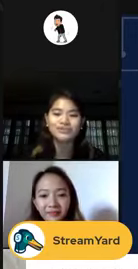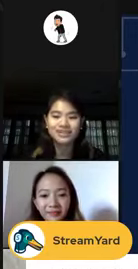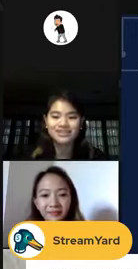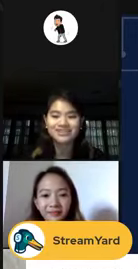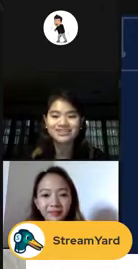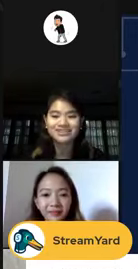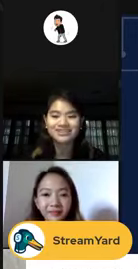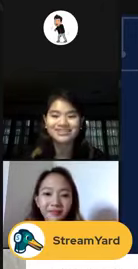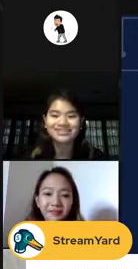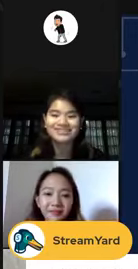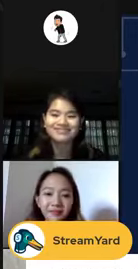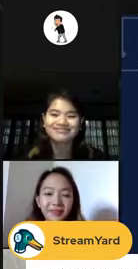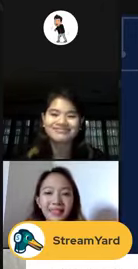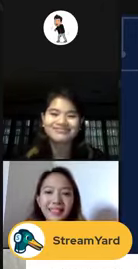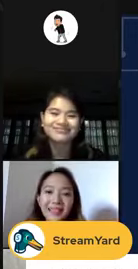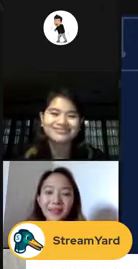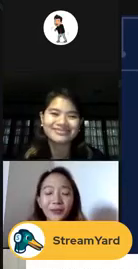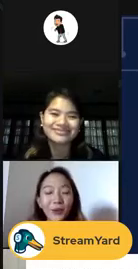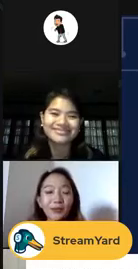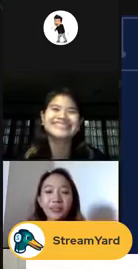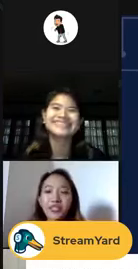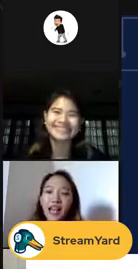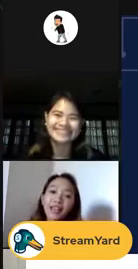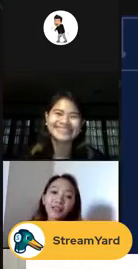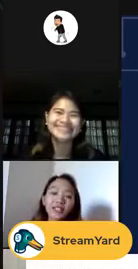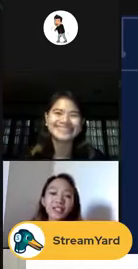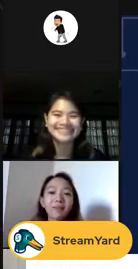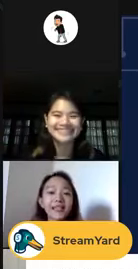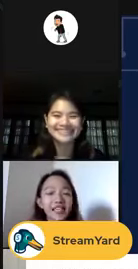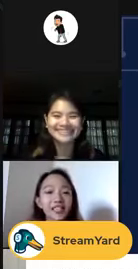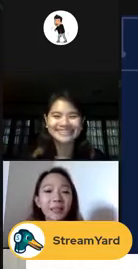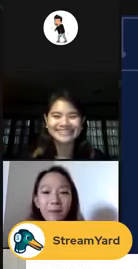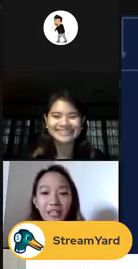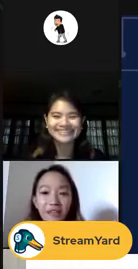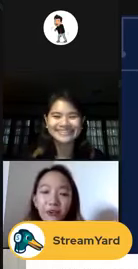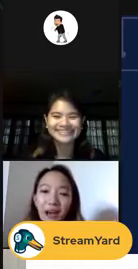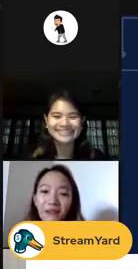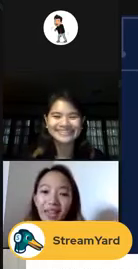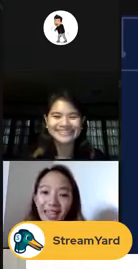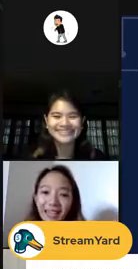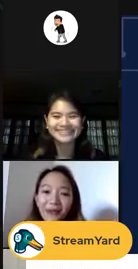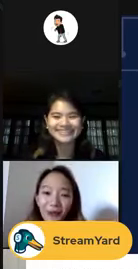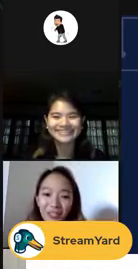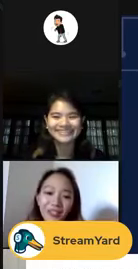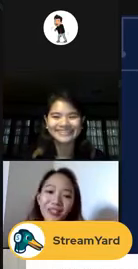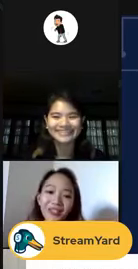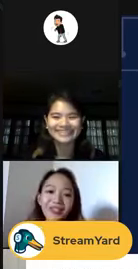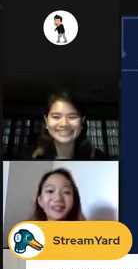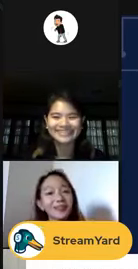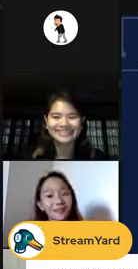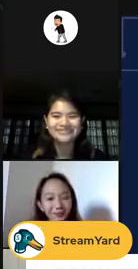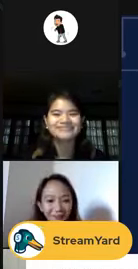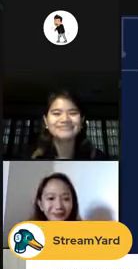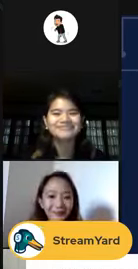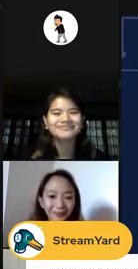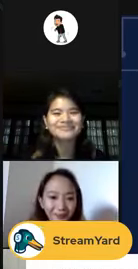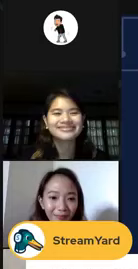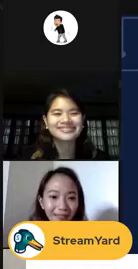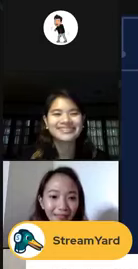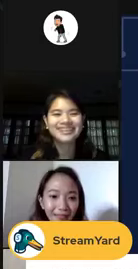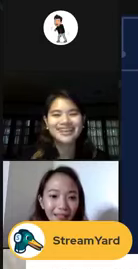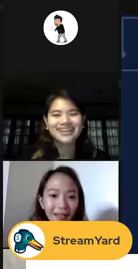to our speakers. Yeah, so don't be shy to just message the page if you have any questions.